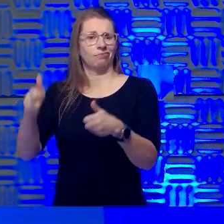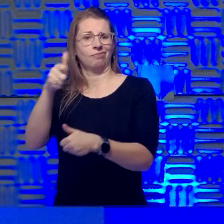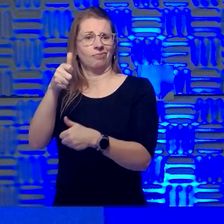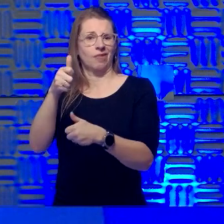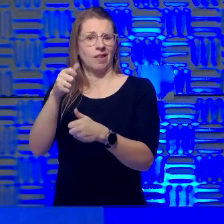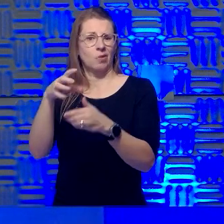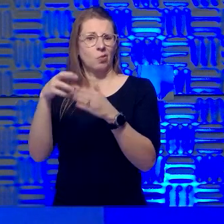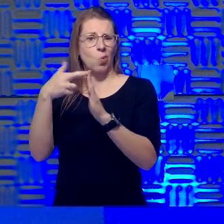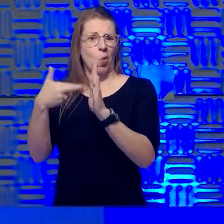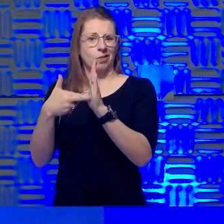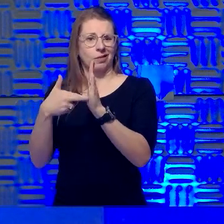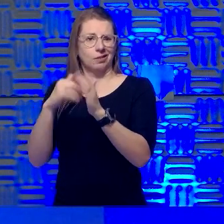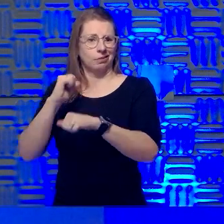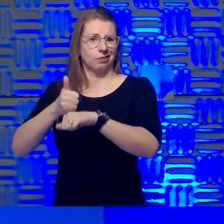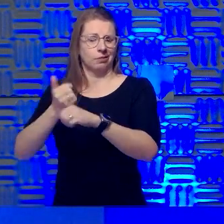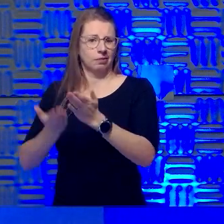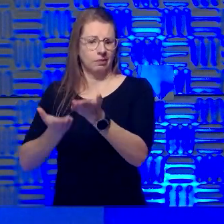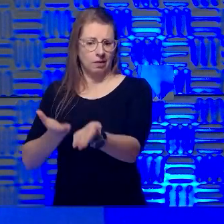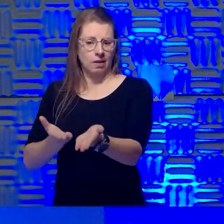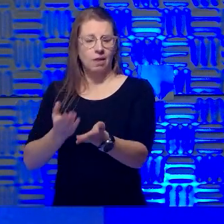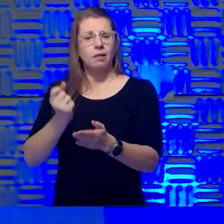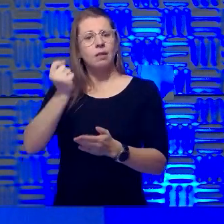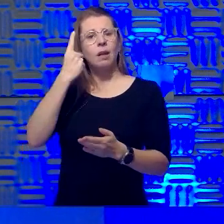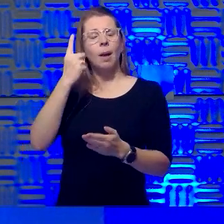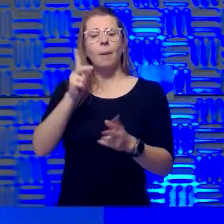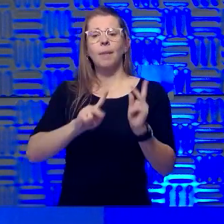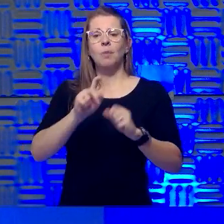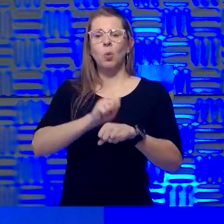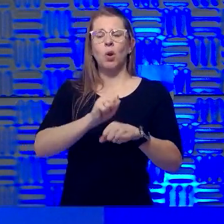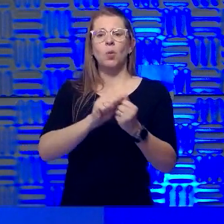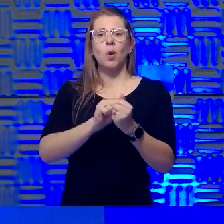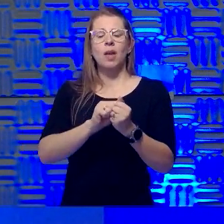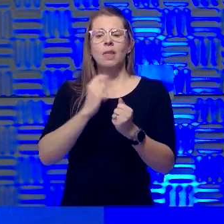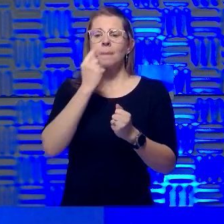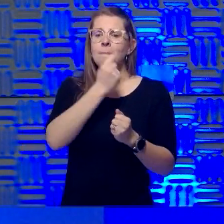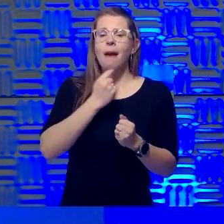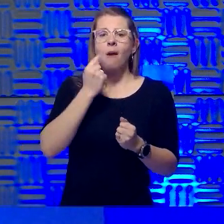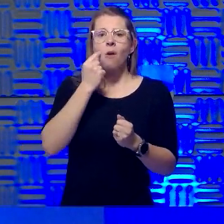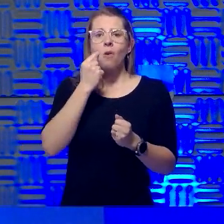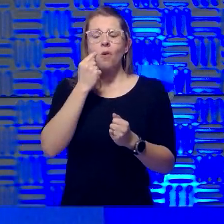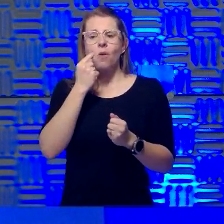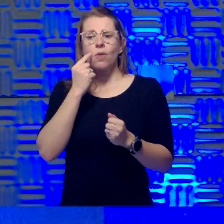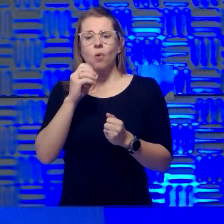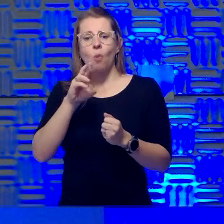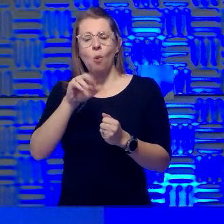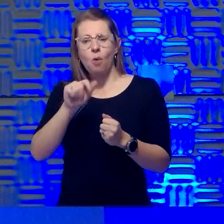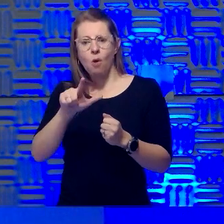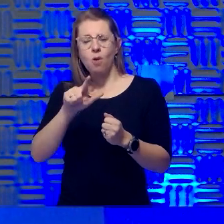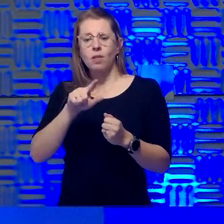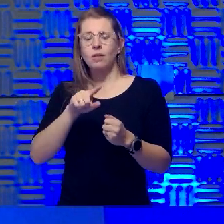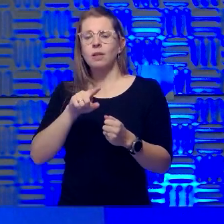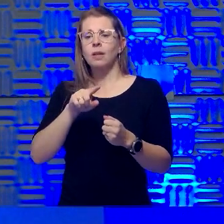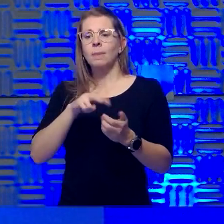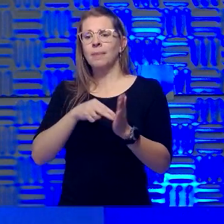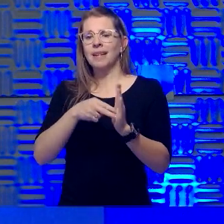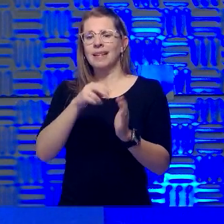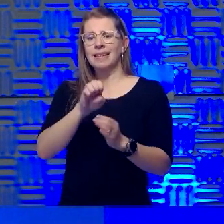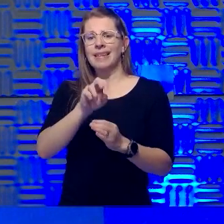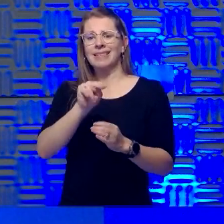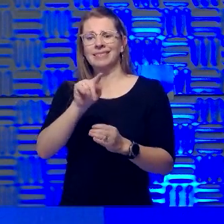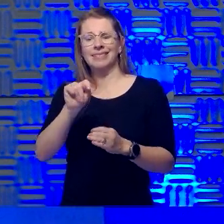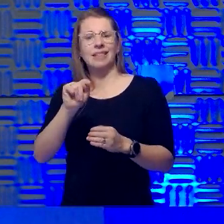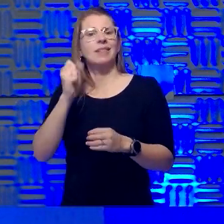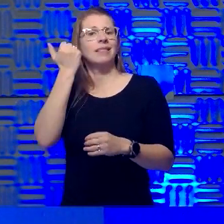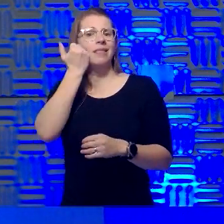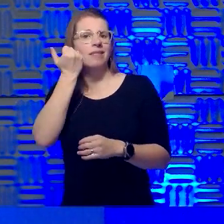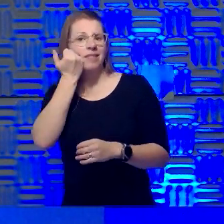We know that people working in the mouth or the oral area, such as ENT physicians and dentists and